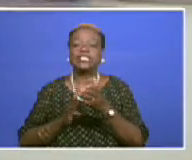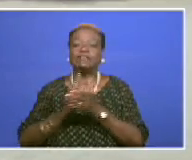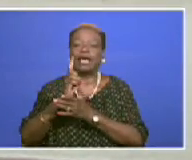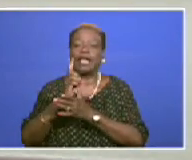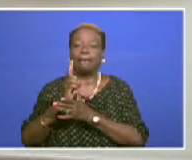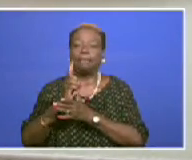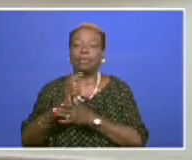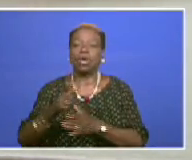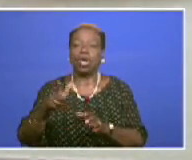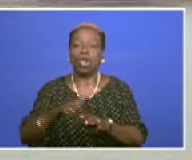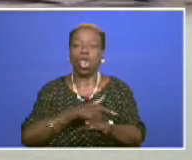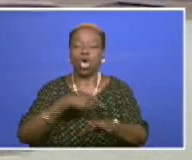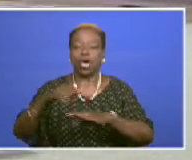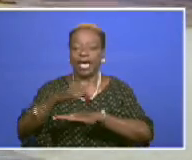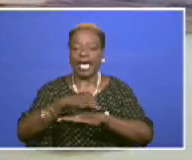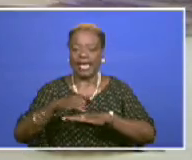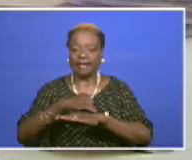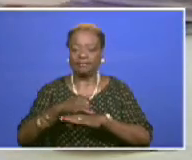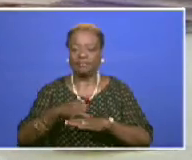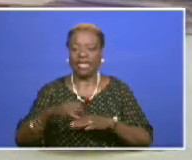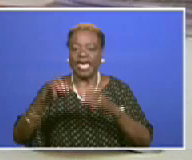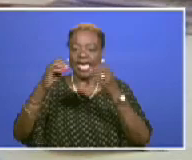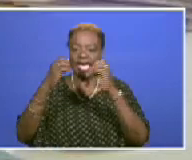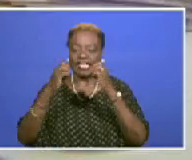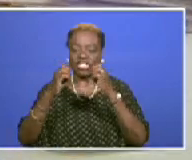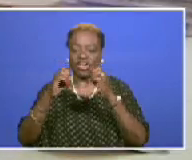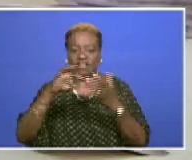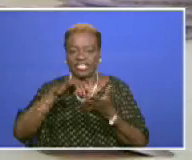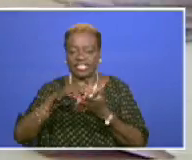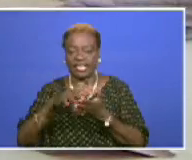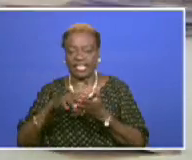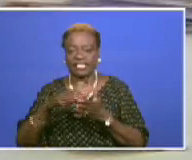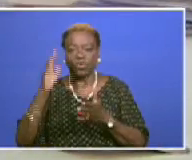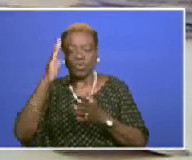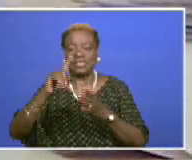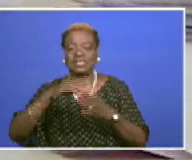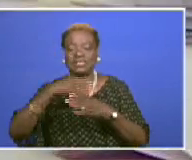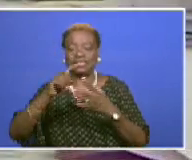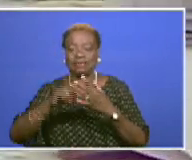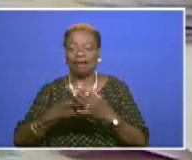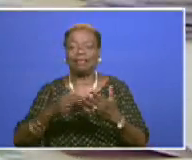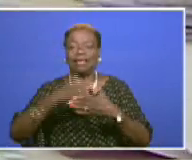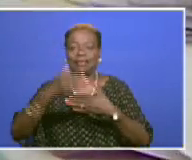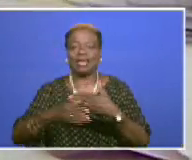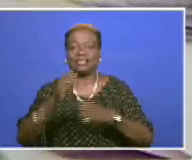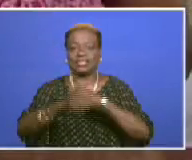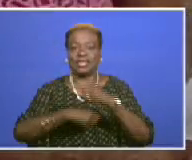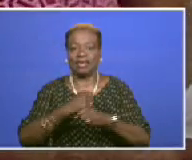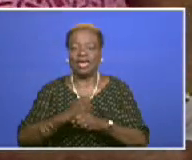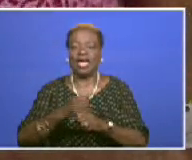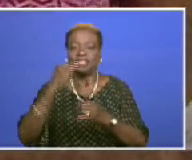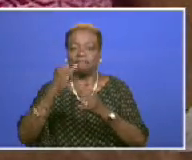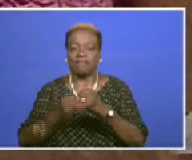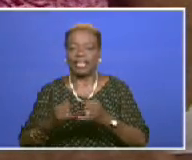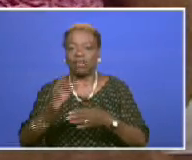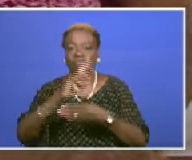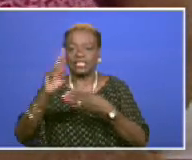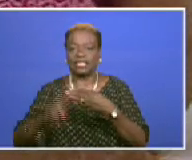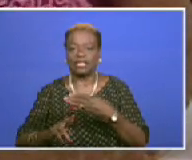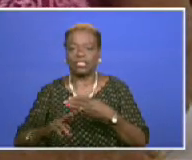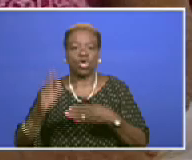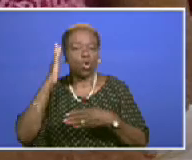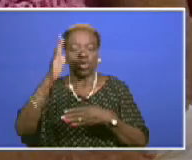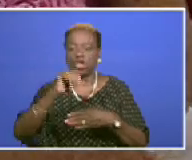Although engineering studies for the airport will not start until next year and the final results won't be complete for some time,